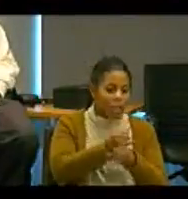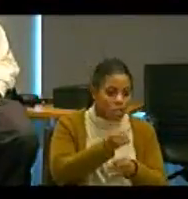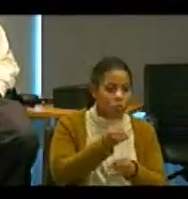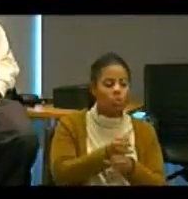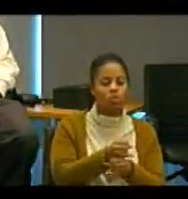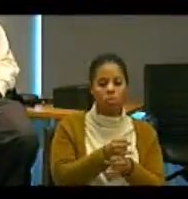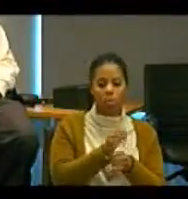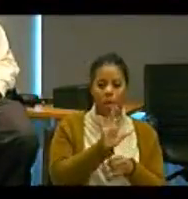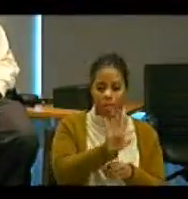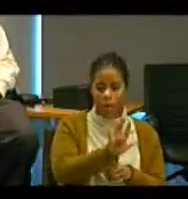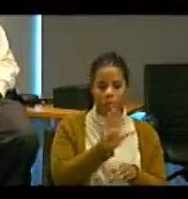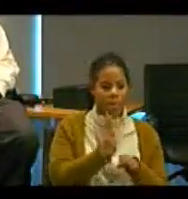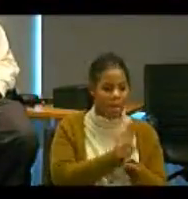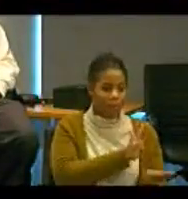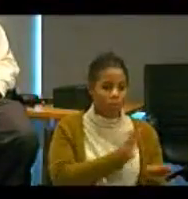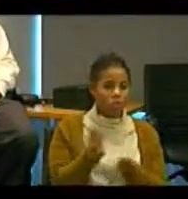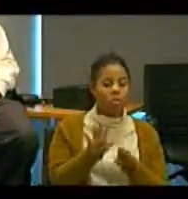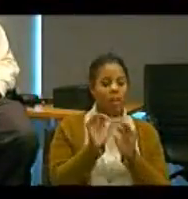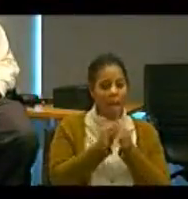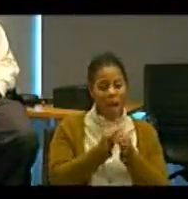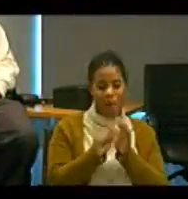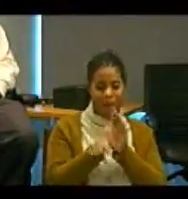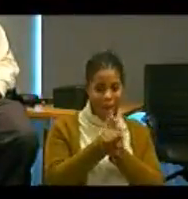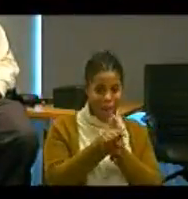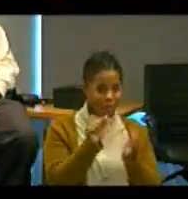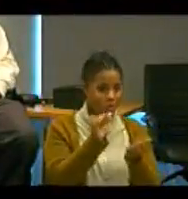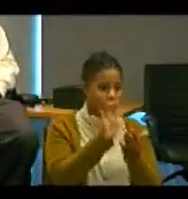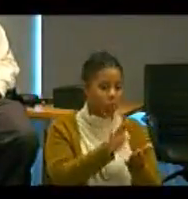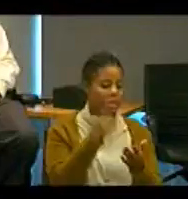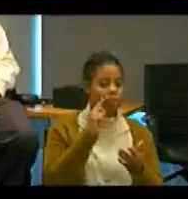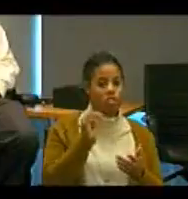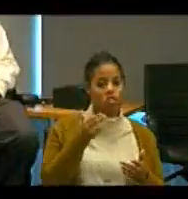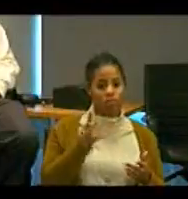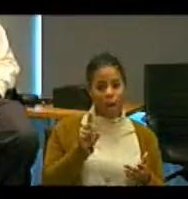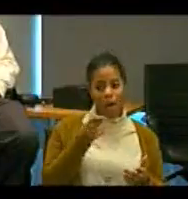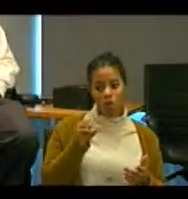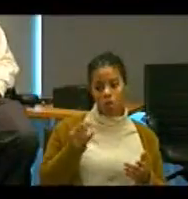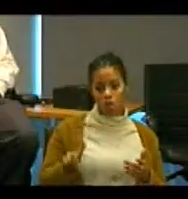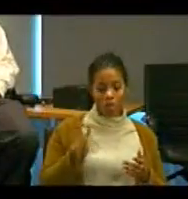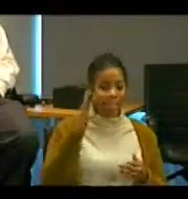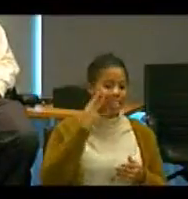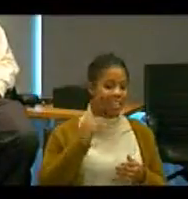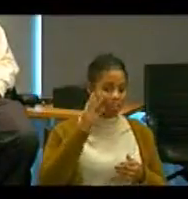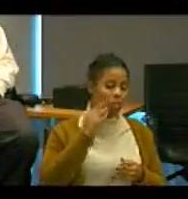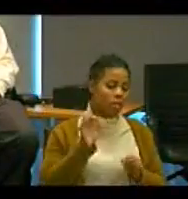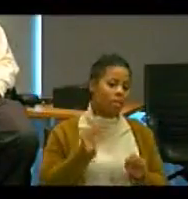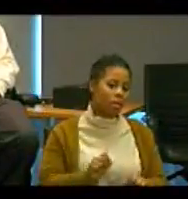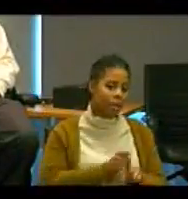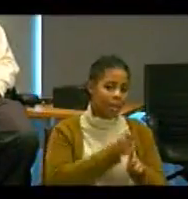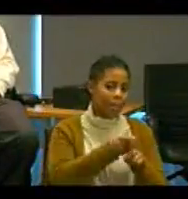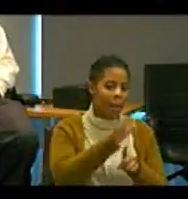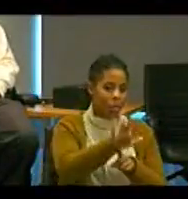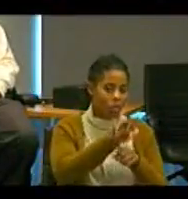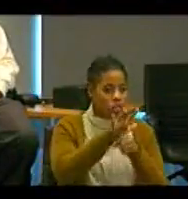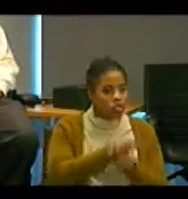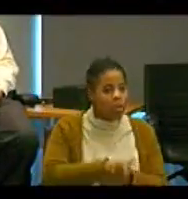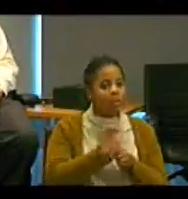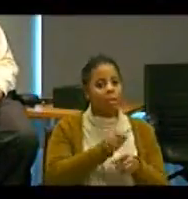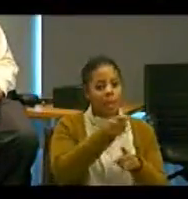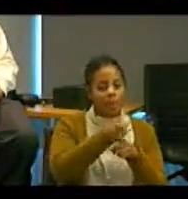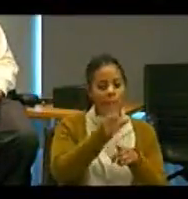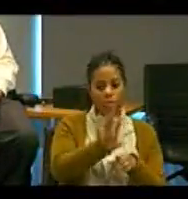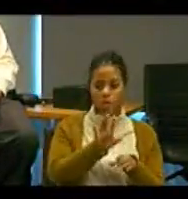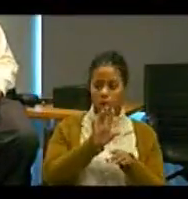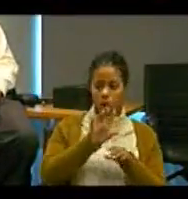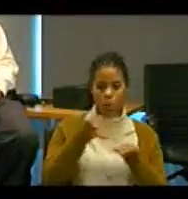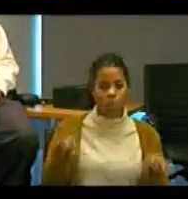behaviors, or the ways in which adverse childhood experiences or exposure to chronic stress impact their behaviors and performance in schools. What we do